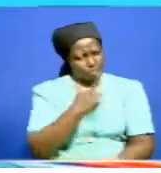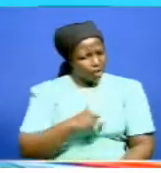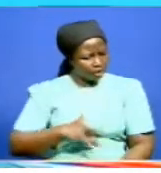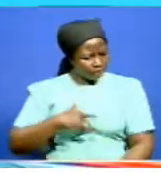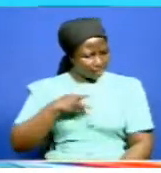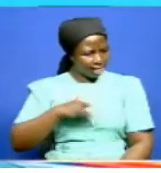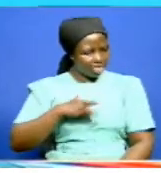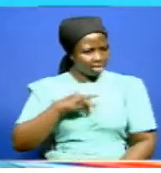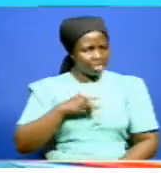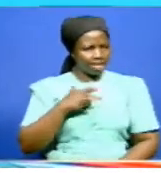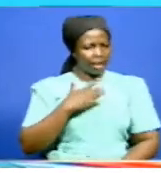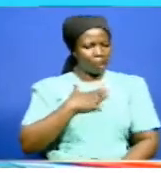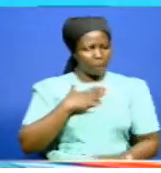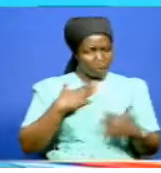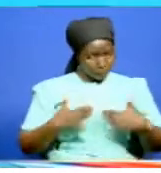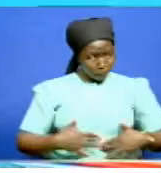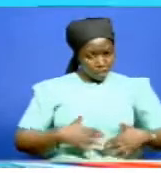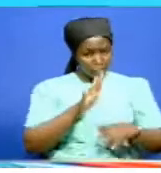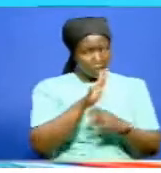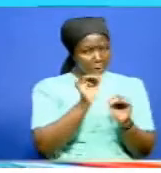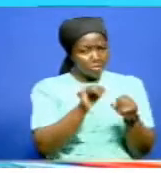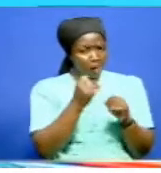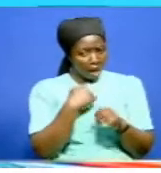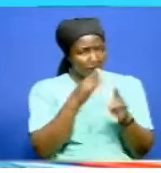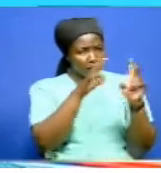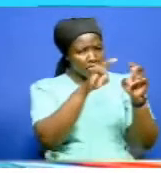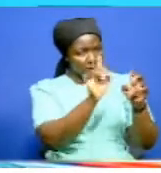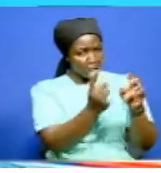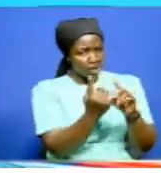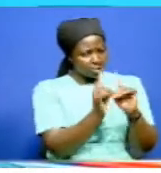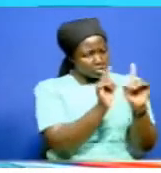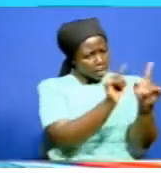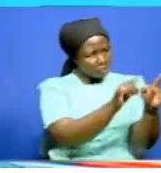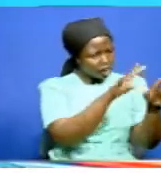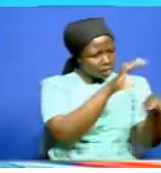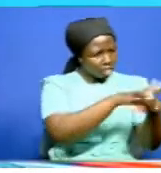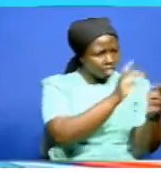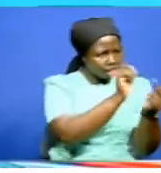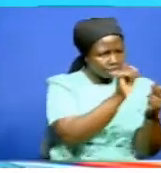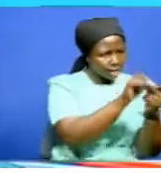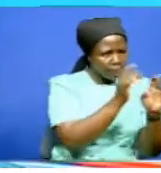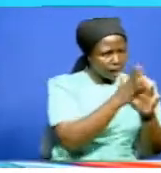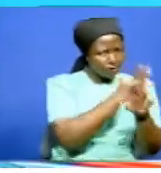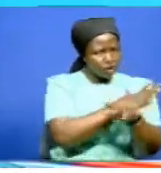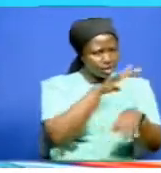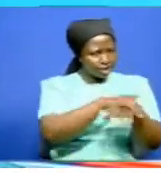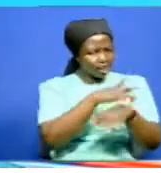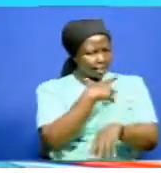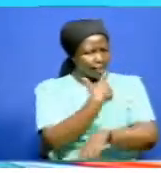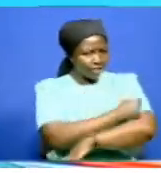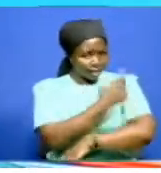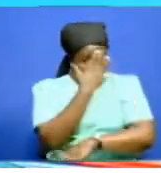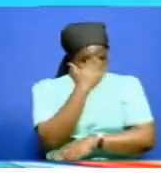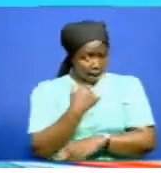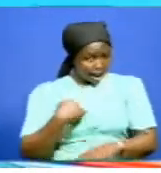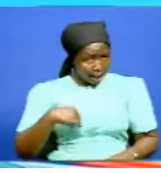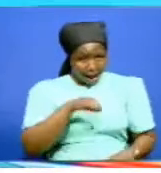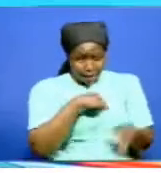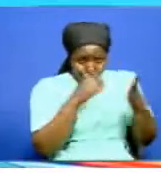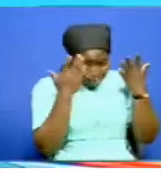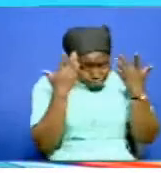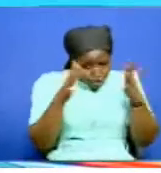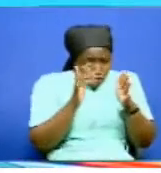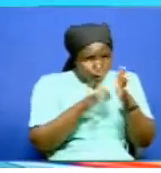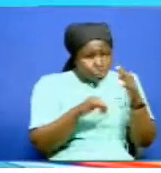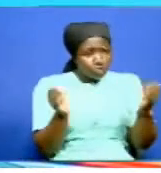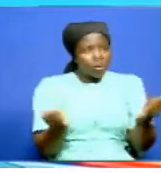that their body could be having an issue to first of all get some tests before getting the vaccine, because we do not know what will